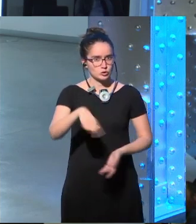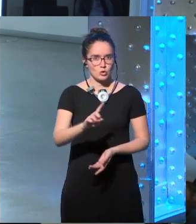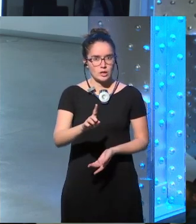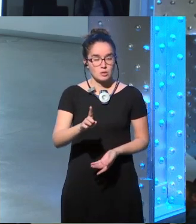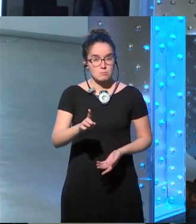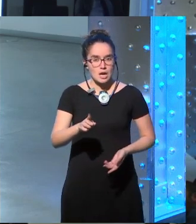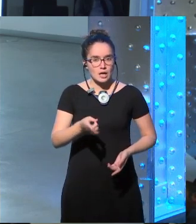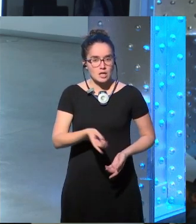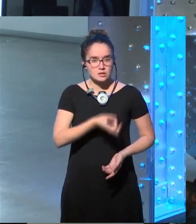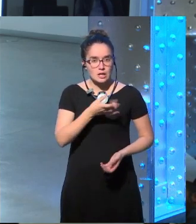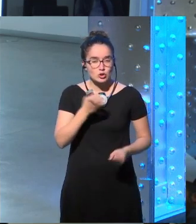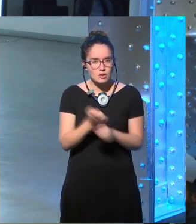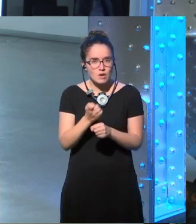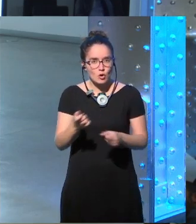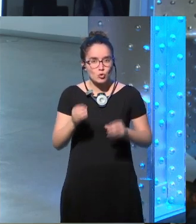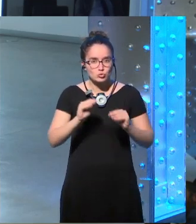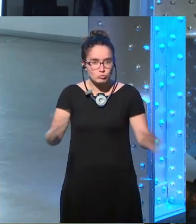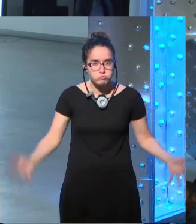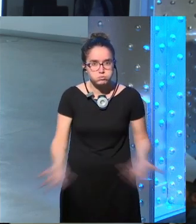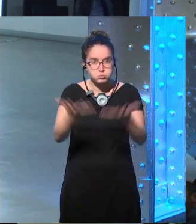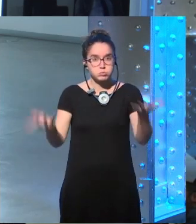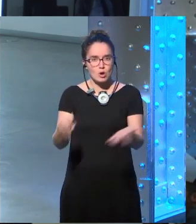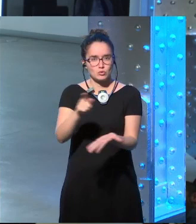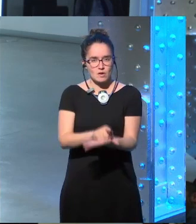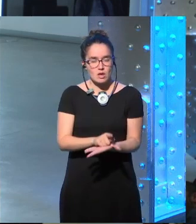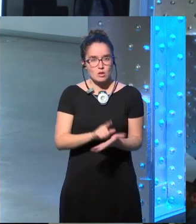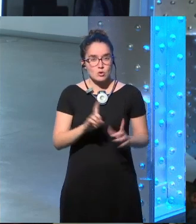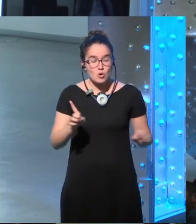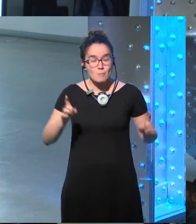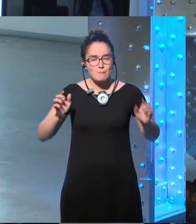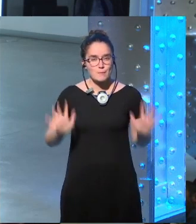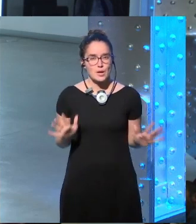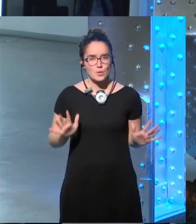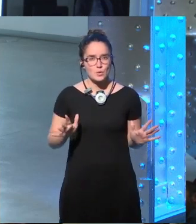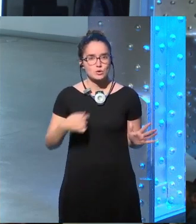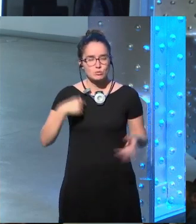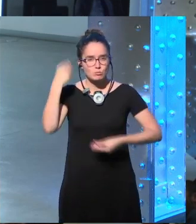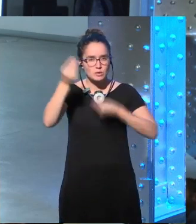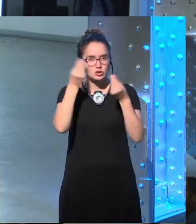have played a role, and they need to think long and hard about what role they want to play in the future.